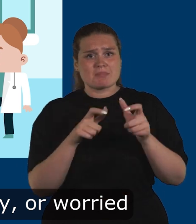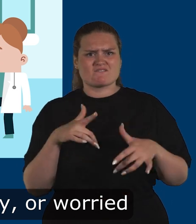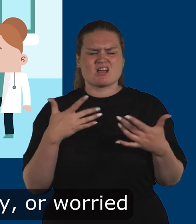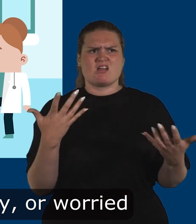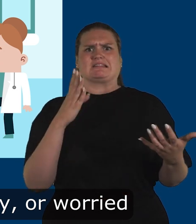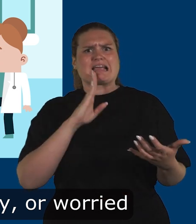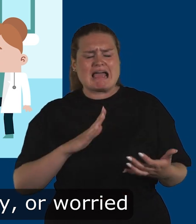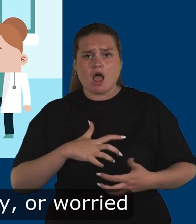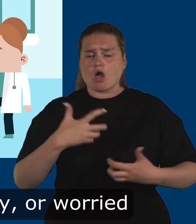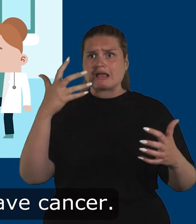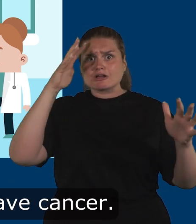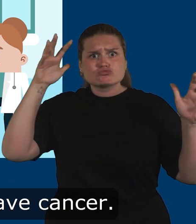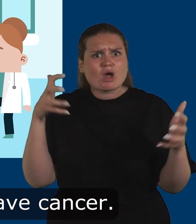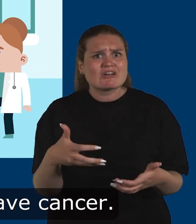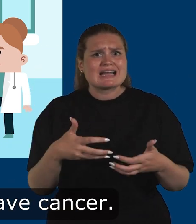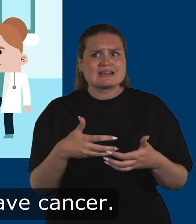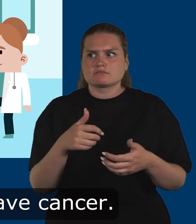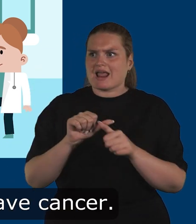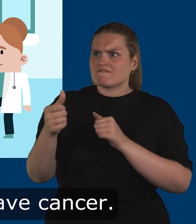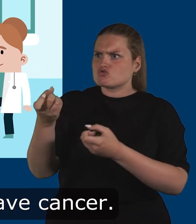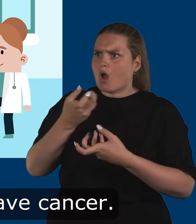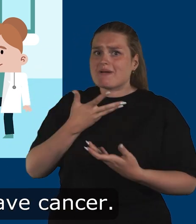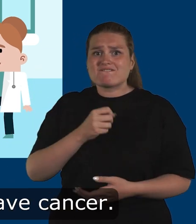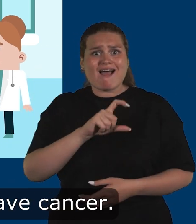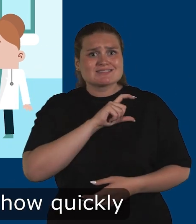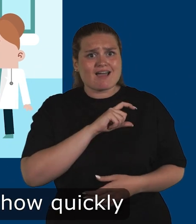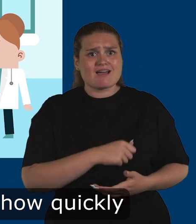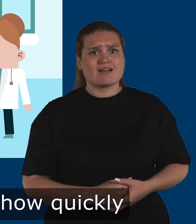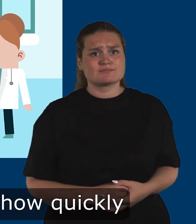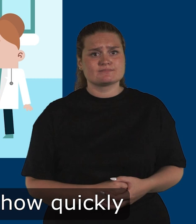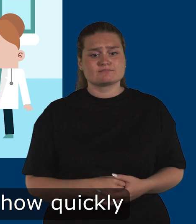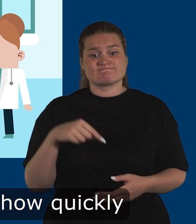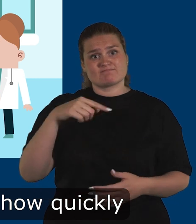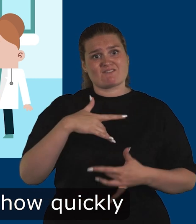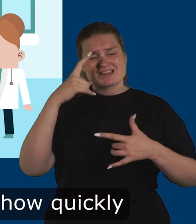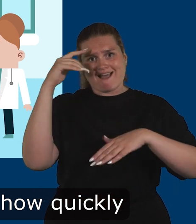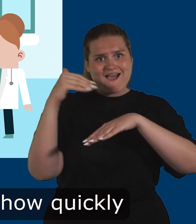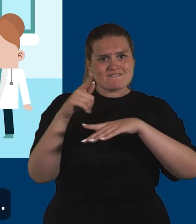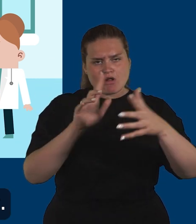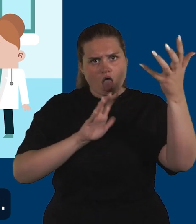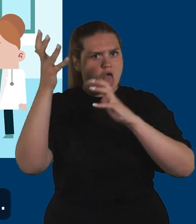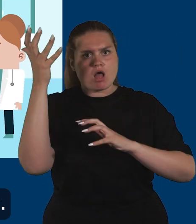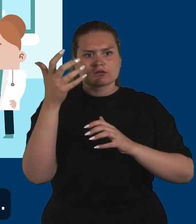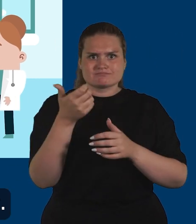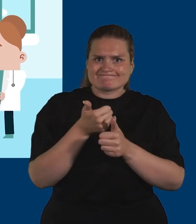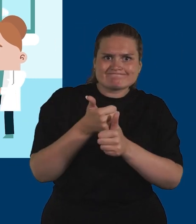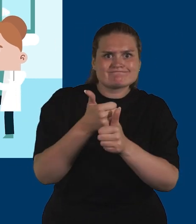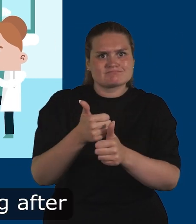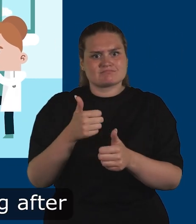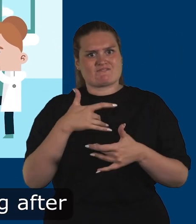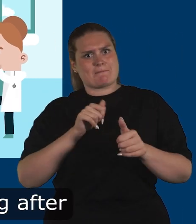sad, angry or worried after they're told they have cancer. These feelings can affect how quickly you get better.